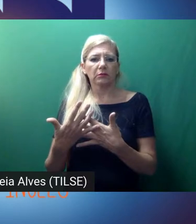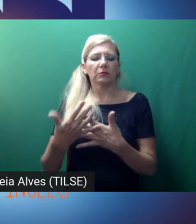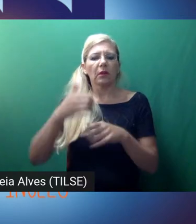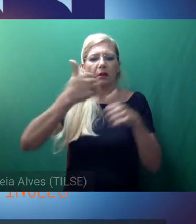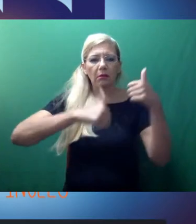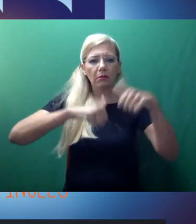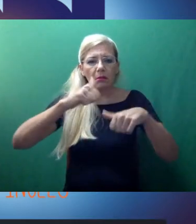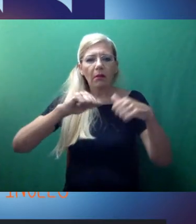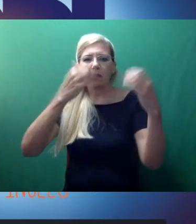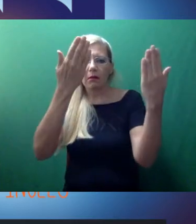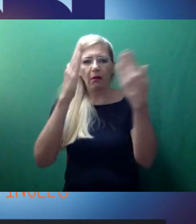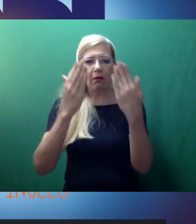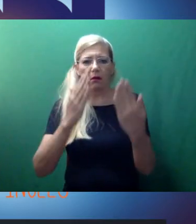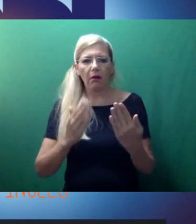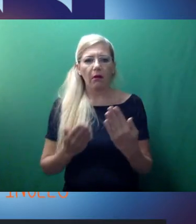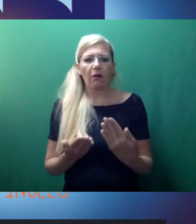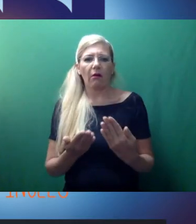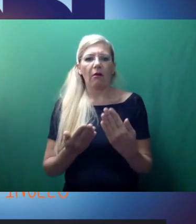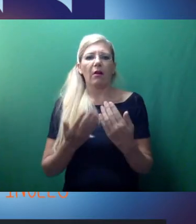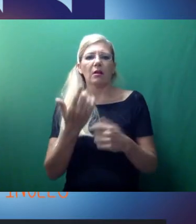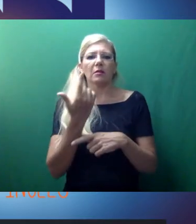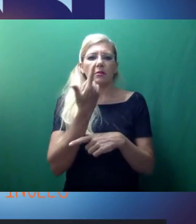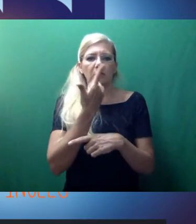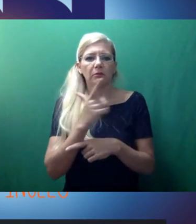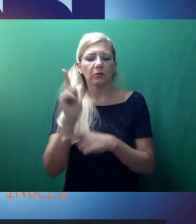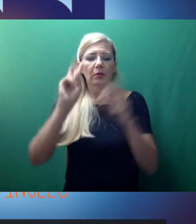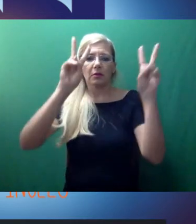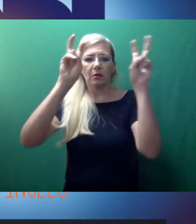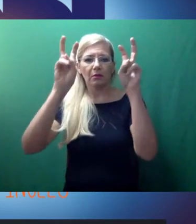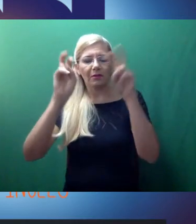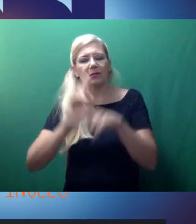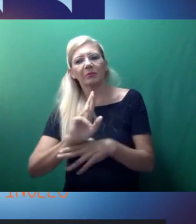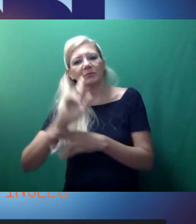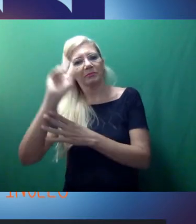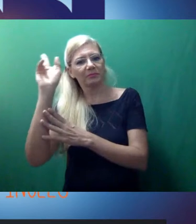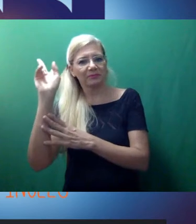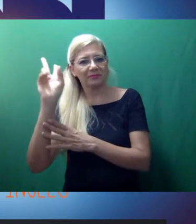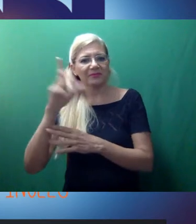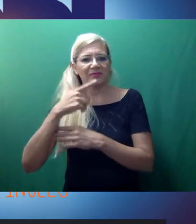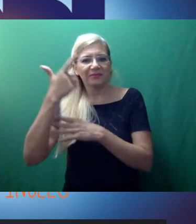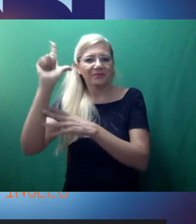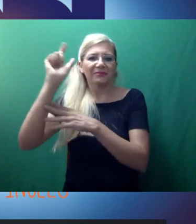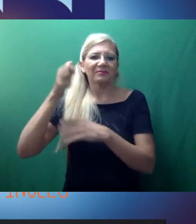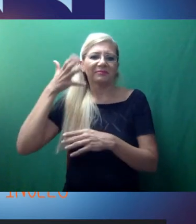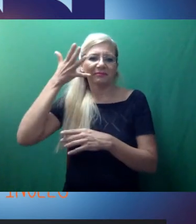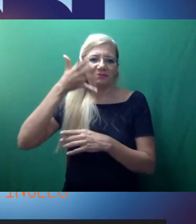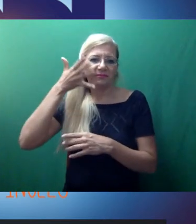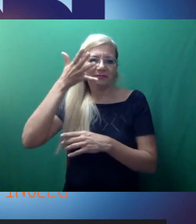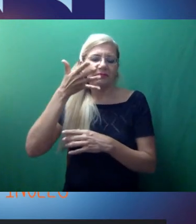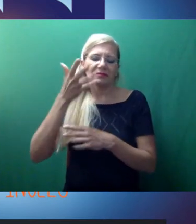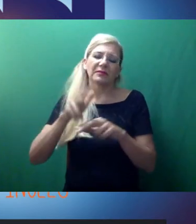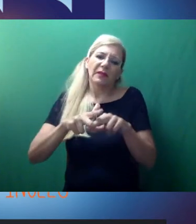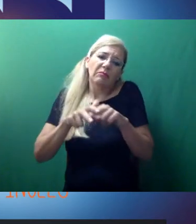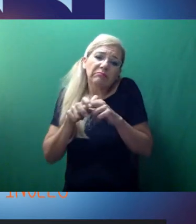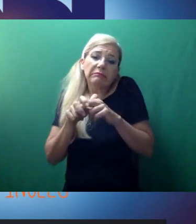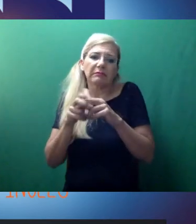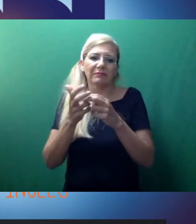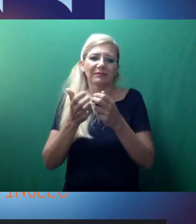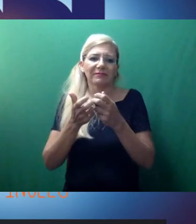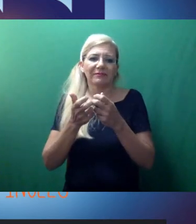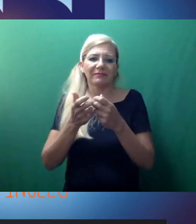syllabi. And that's another topic for a different plenary because it's quite complex. But it really